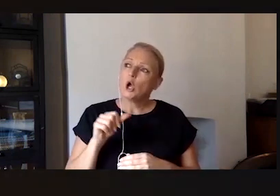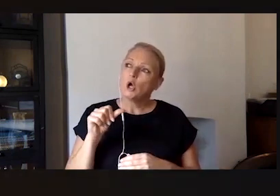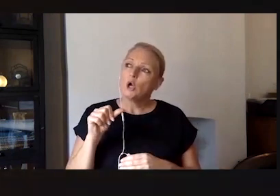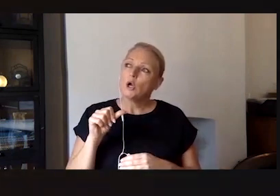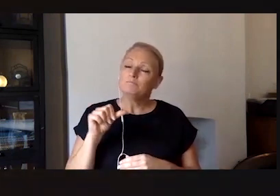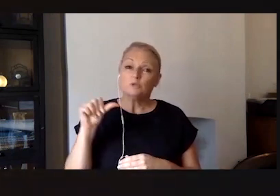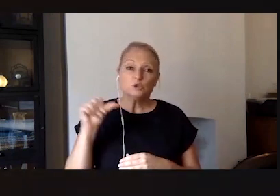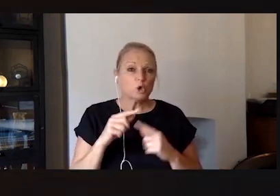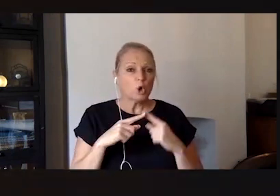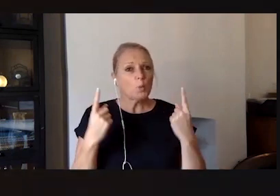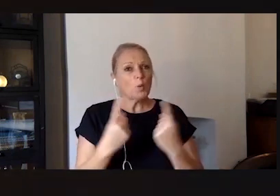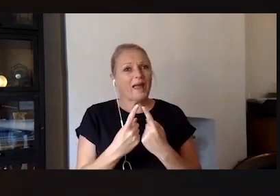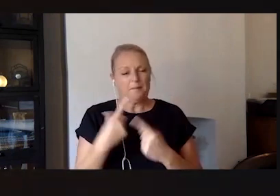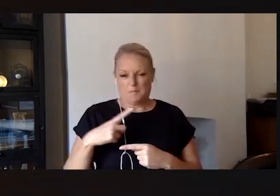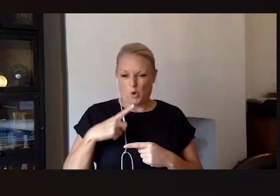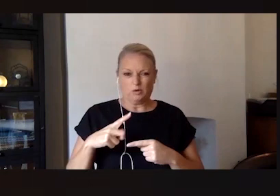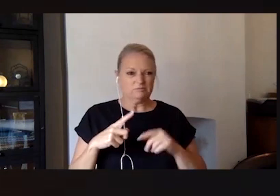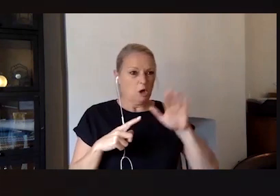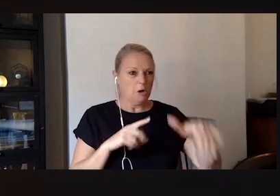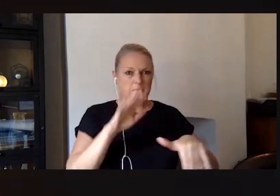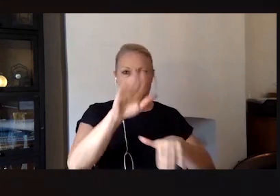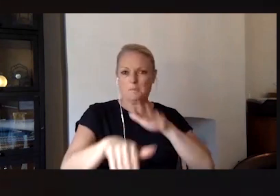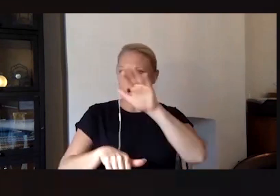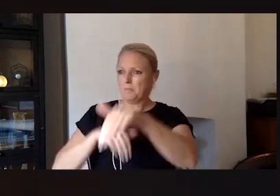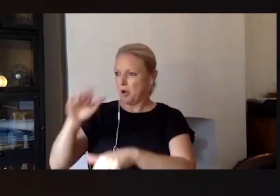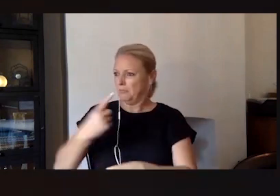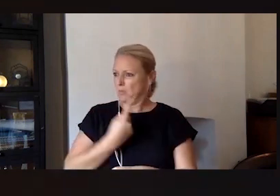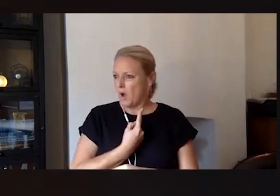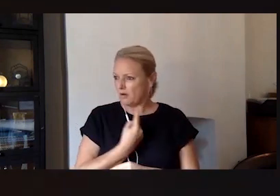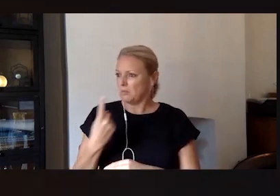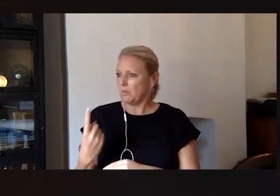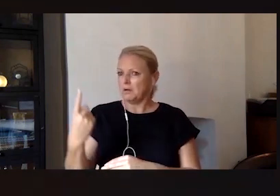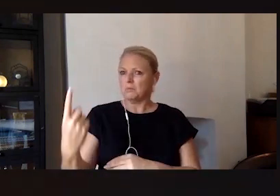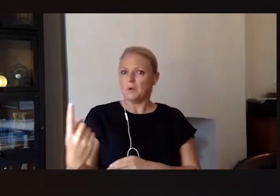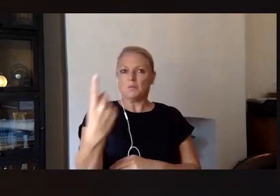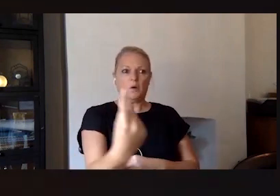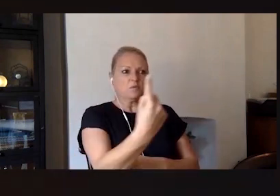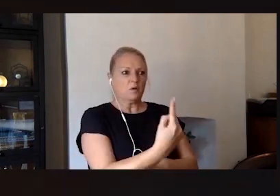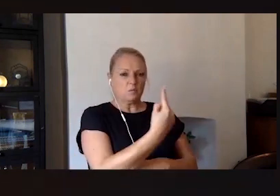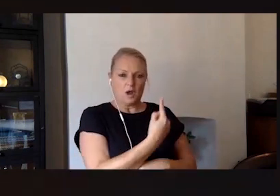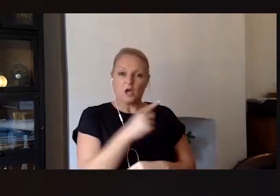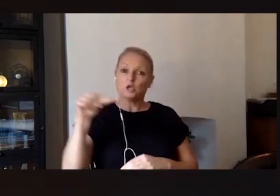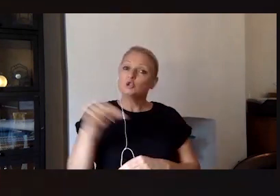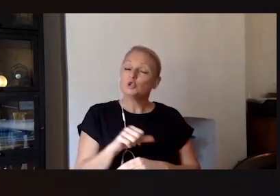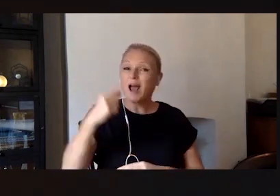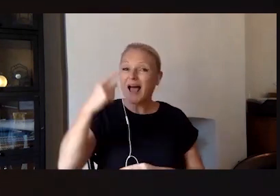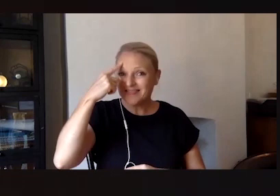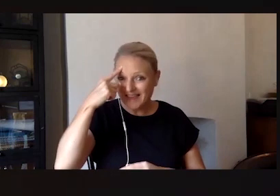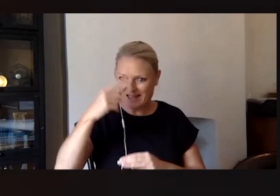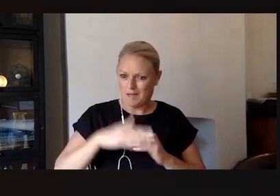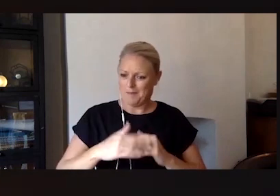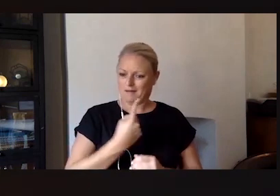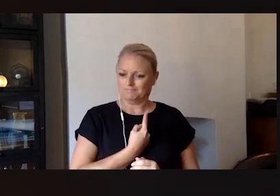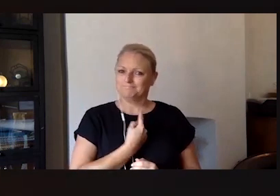in isolation, instead of collaborative efforts, so we have more control over our creative and mental